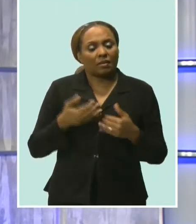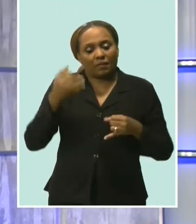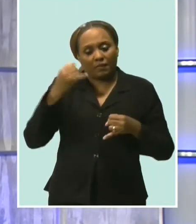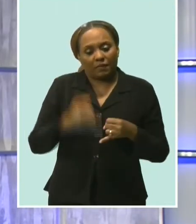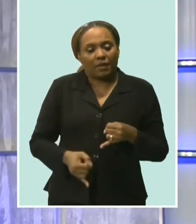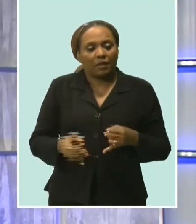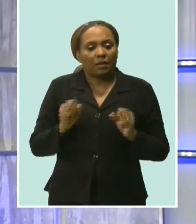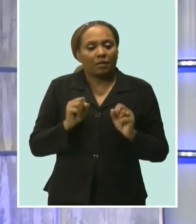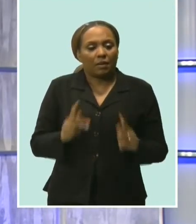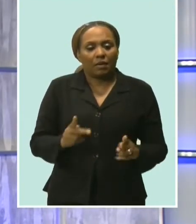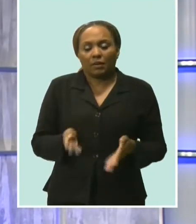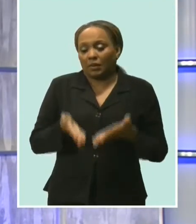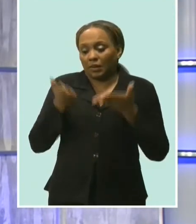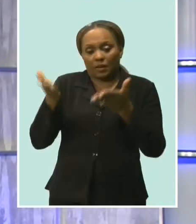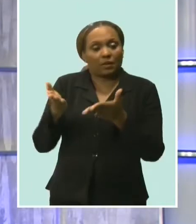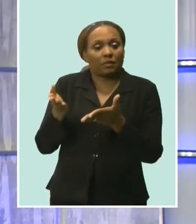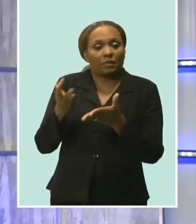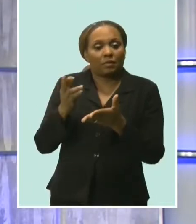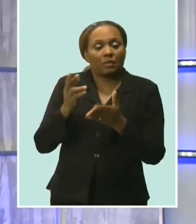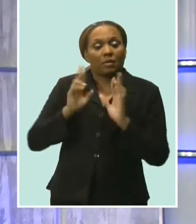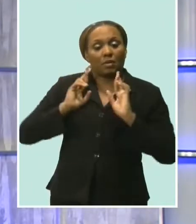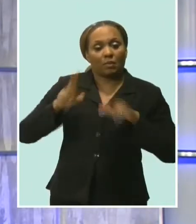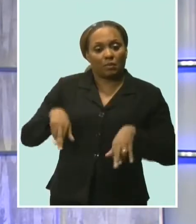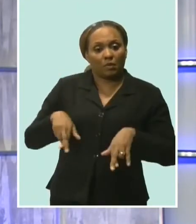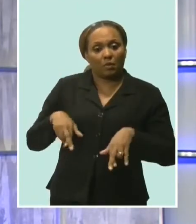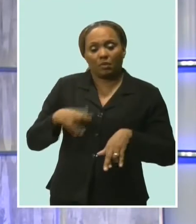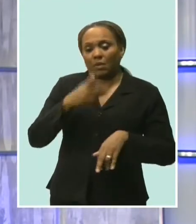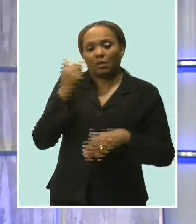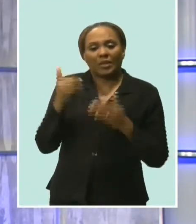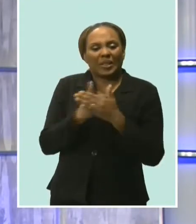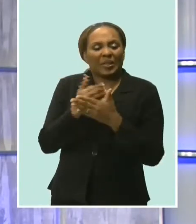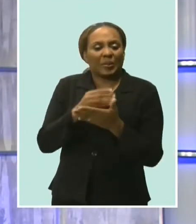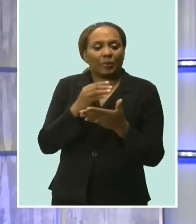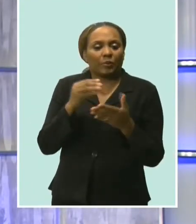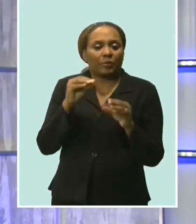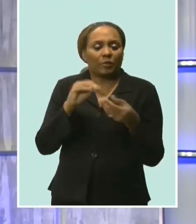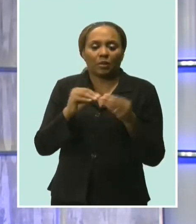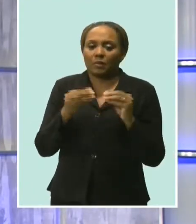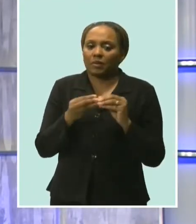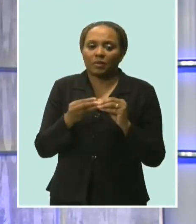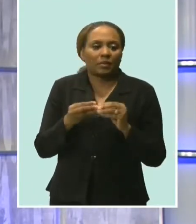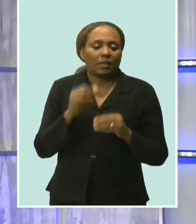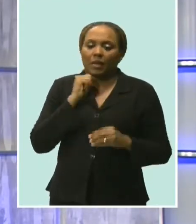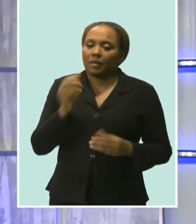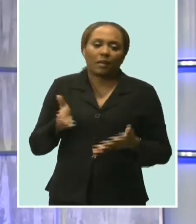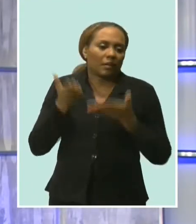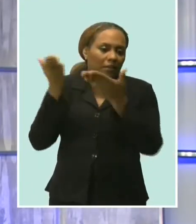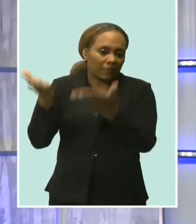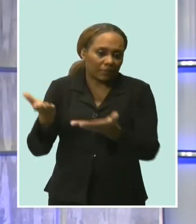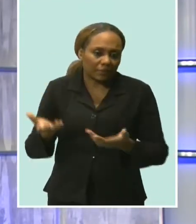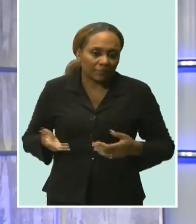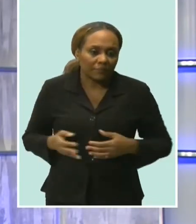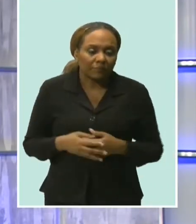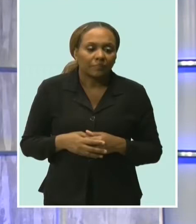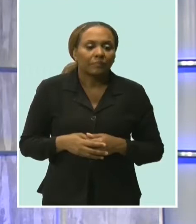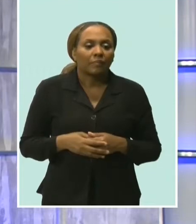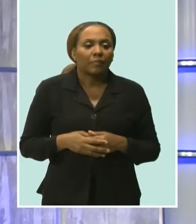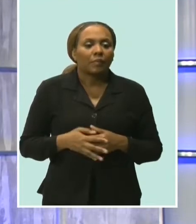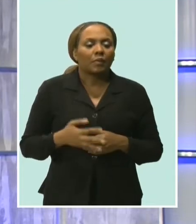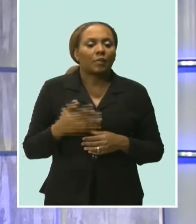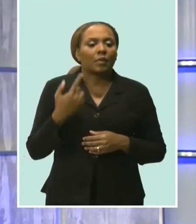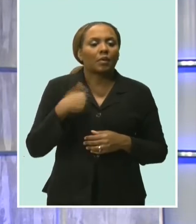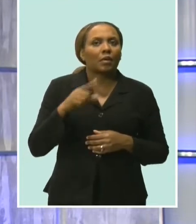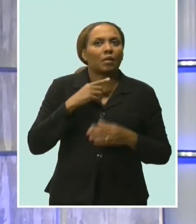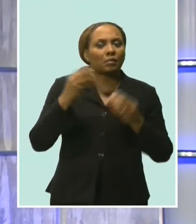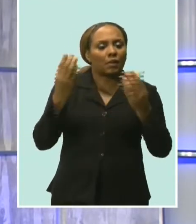his elections report today using the recount figures, has once again failed to do so. According to information received, the